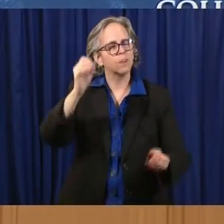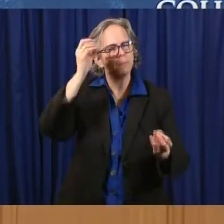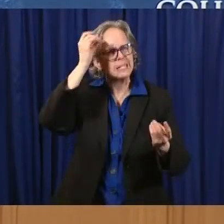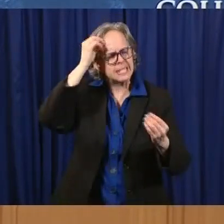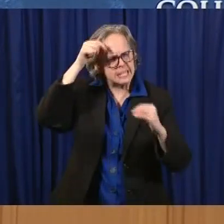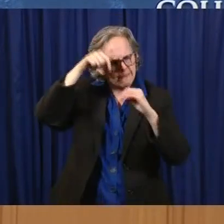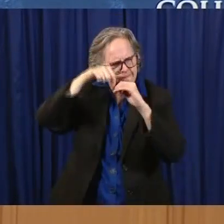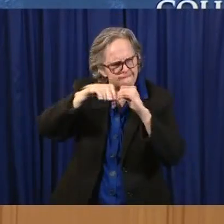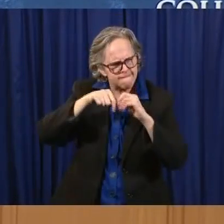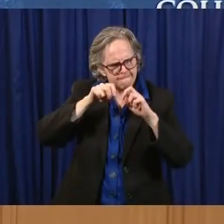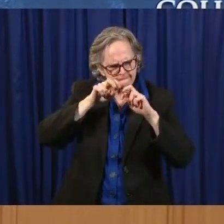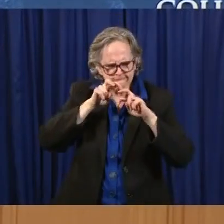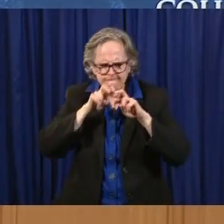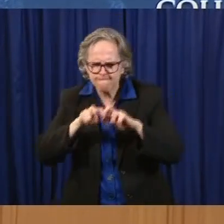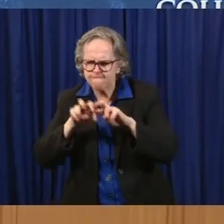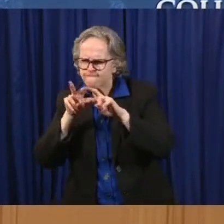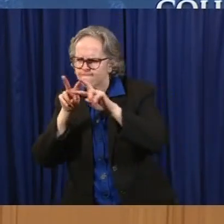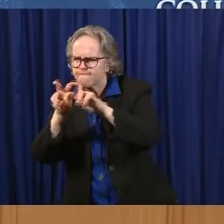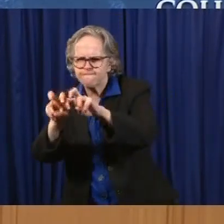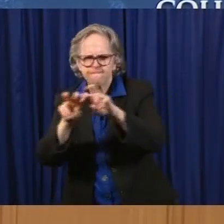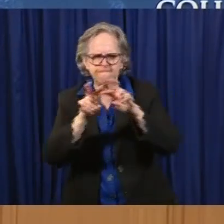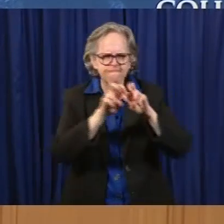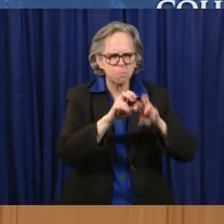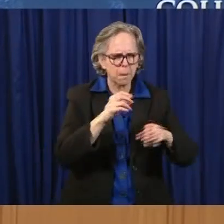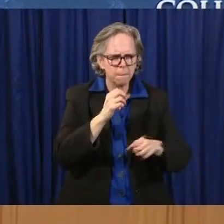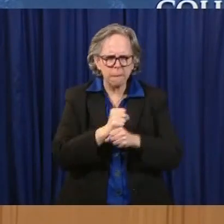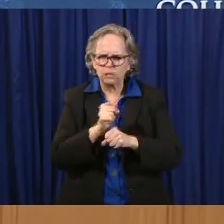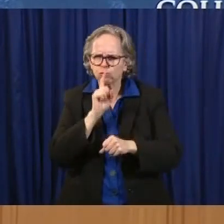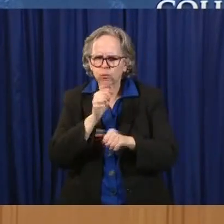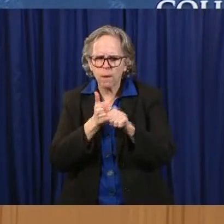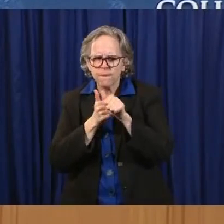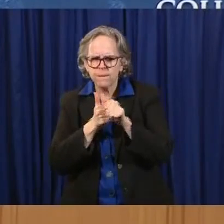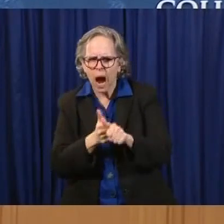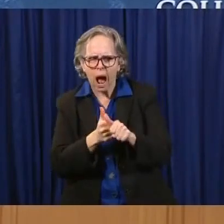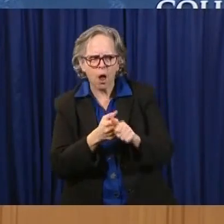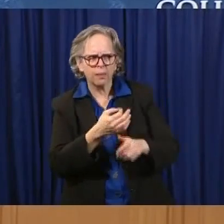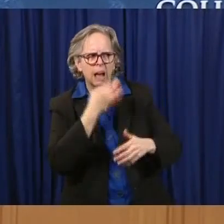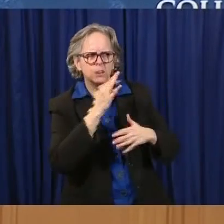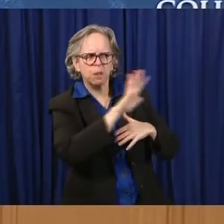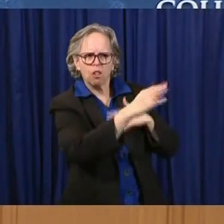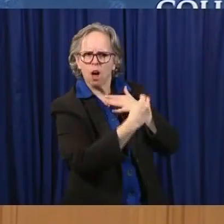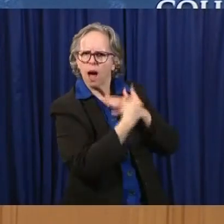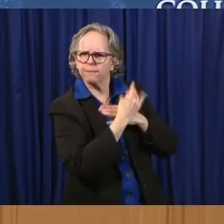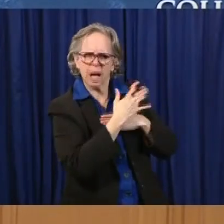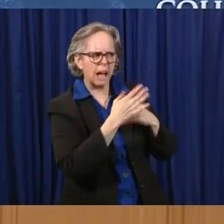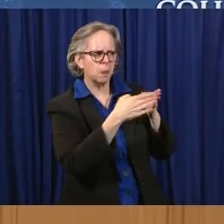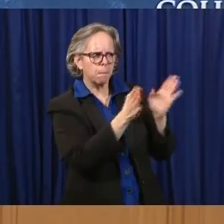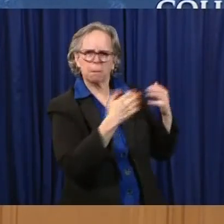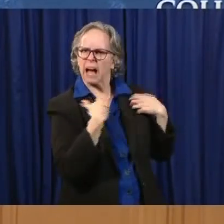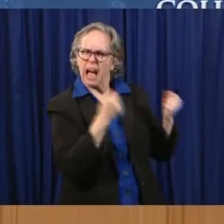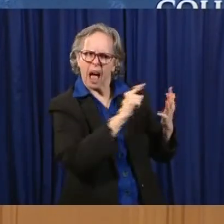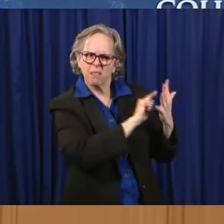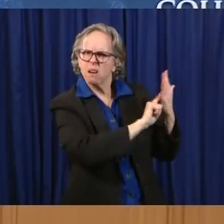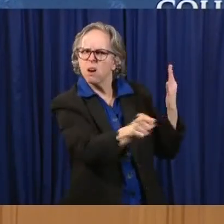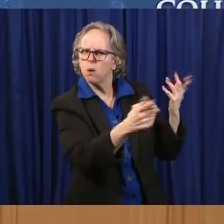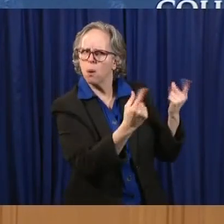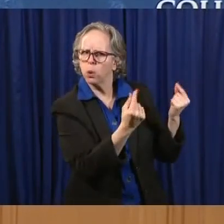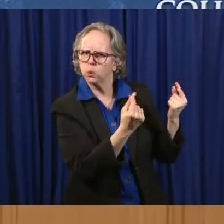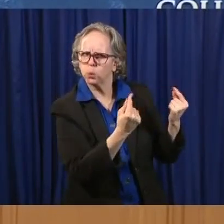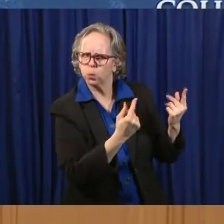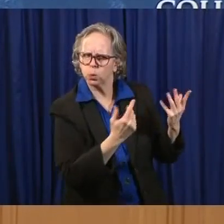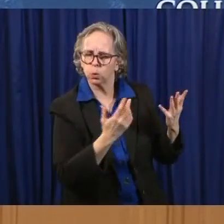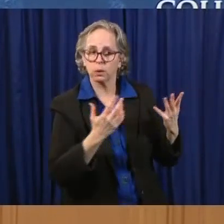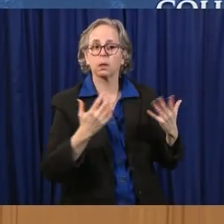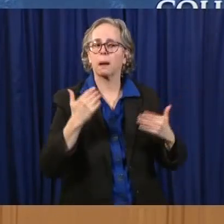reflective in making sure we're following the lead of our medical and public health experts to make sure that we do this